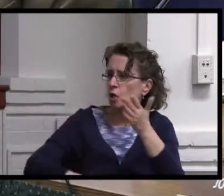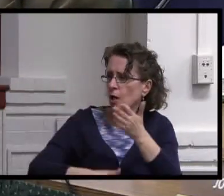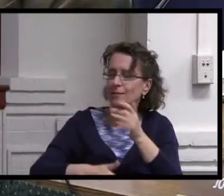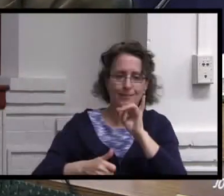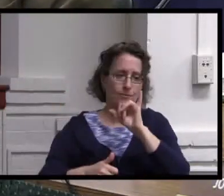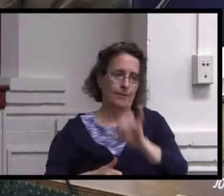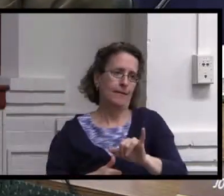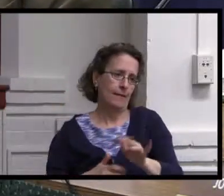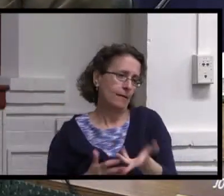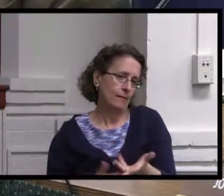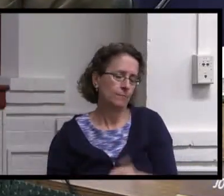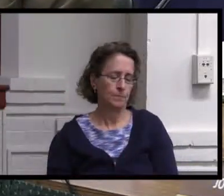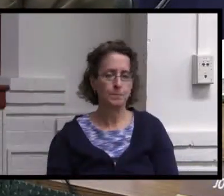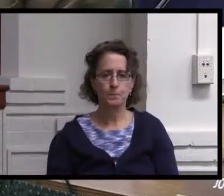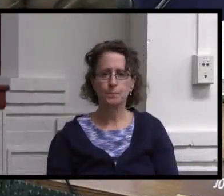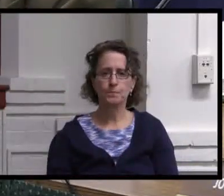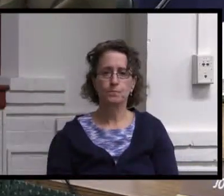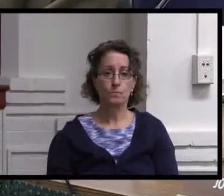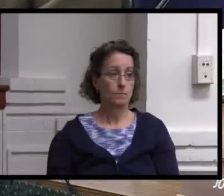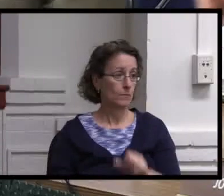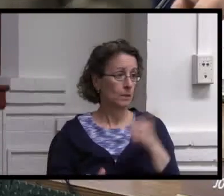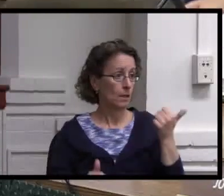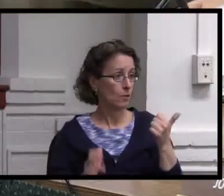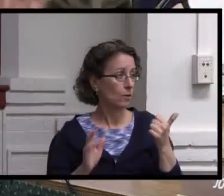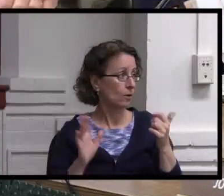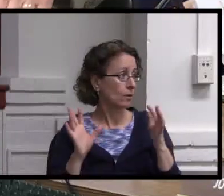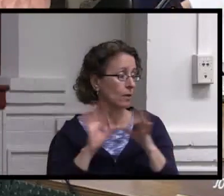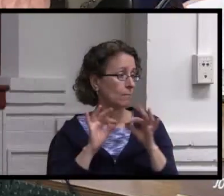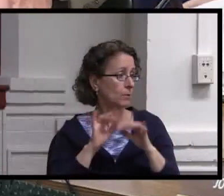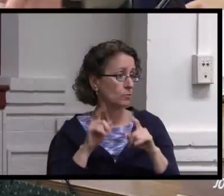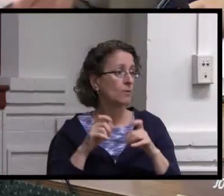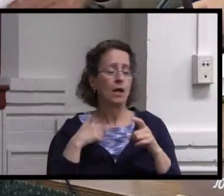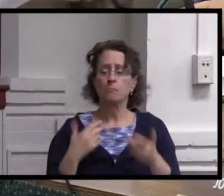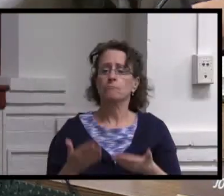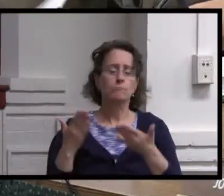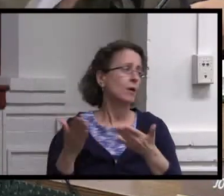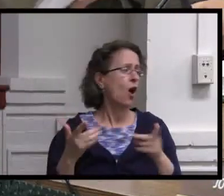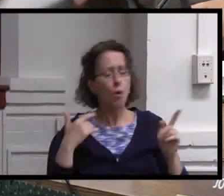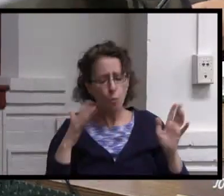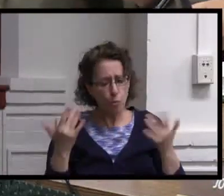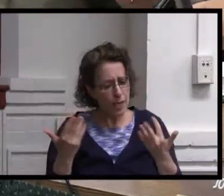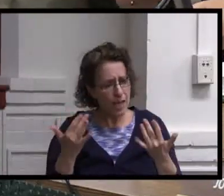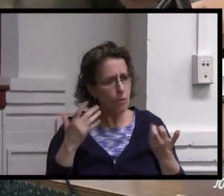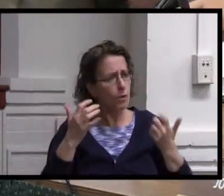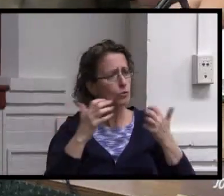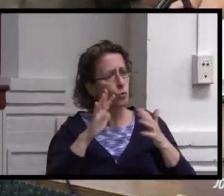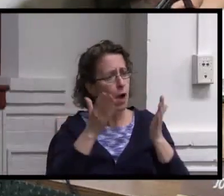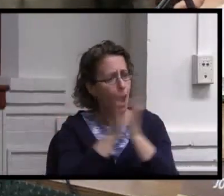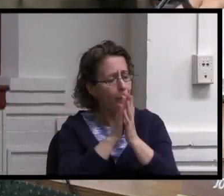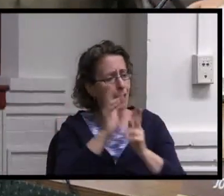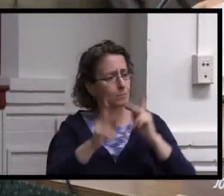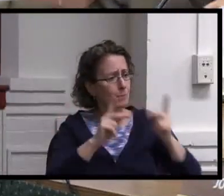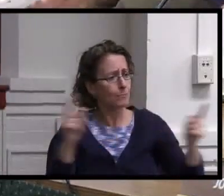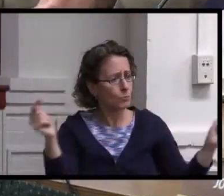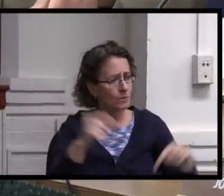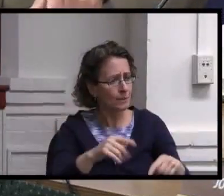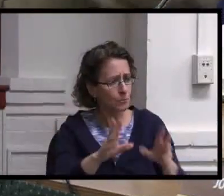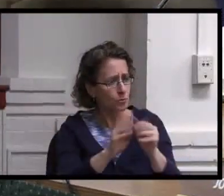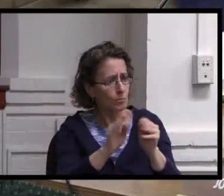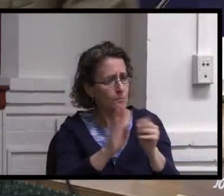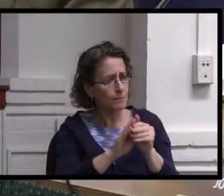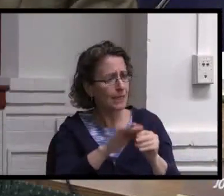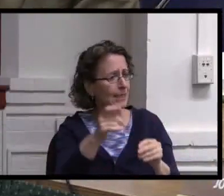Okay, great. Anyone else on the board? I move to award a contract. I want to ask the public. Oh. Does anyone in the public have